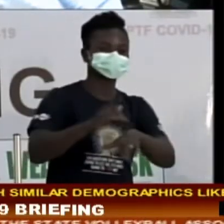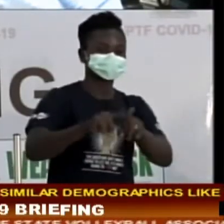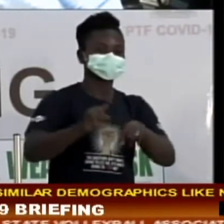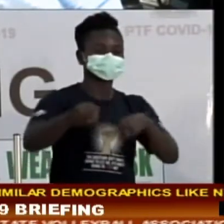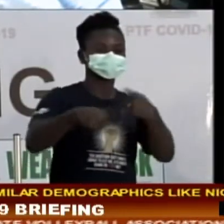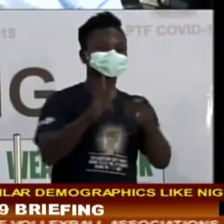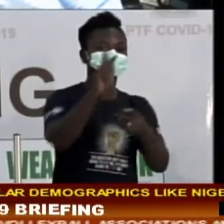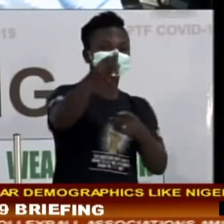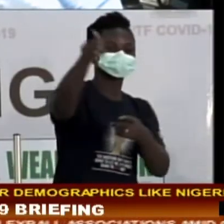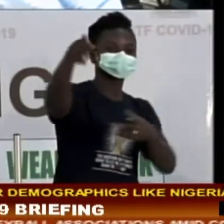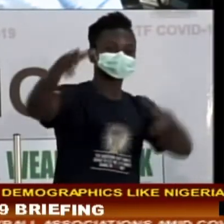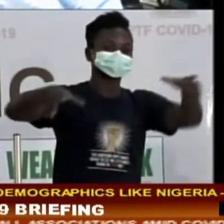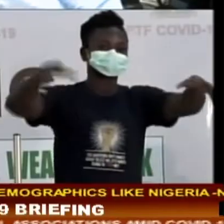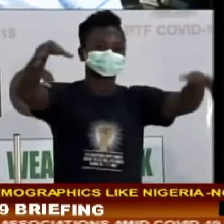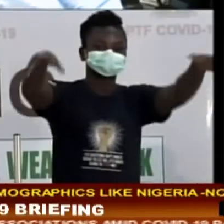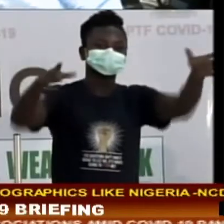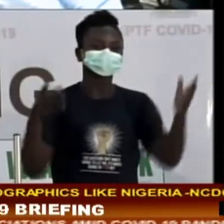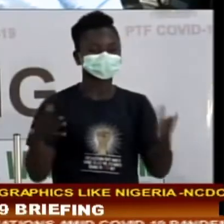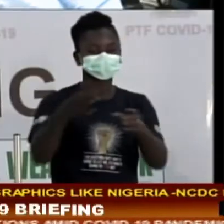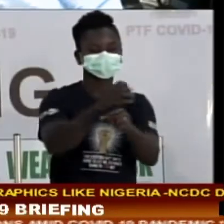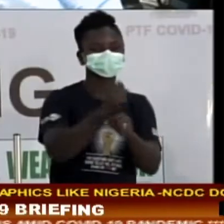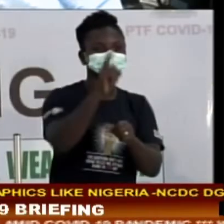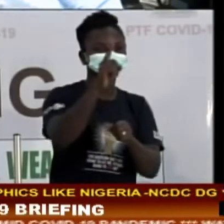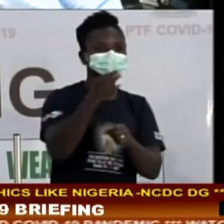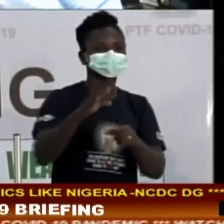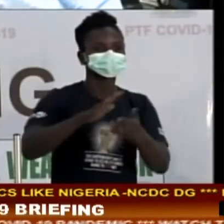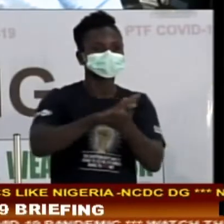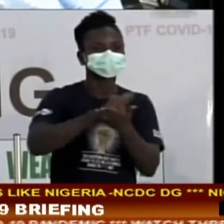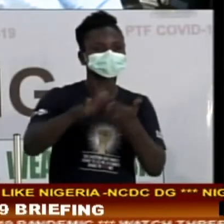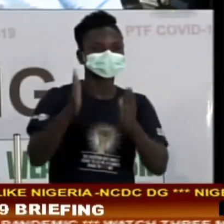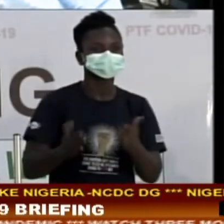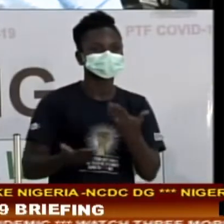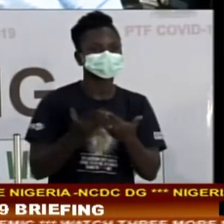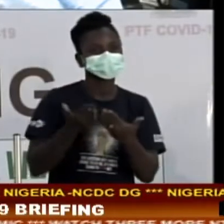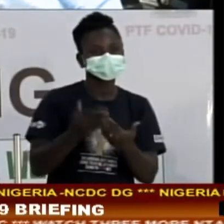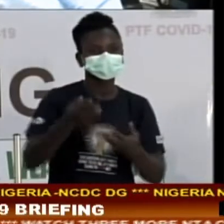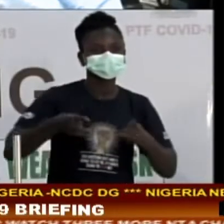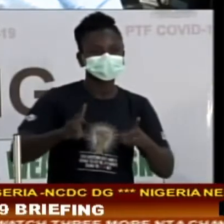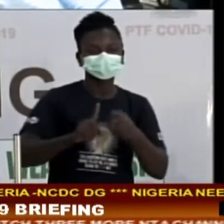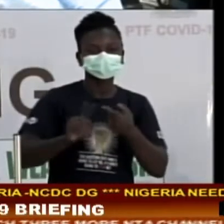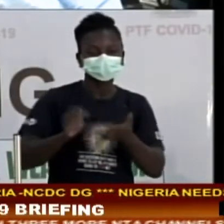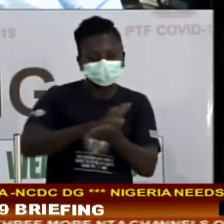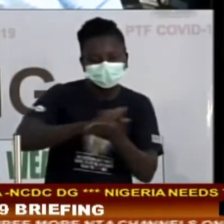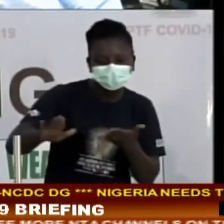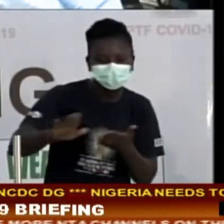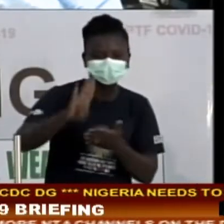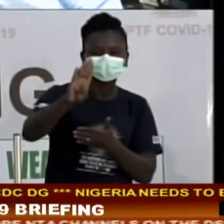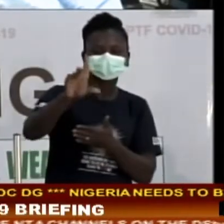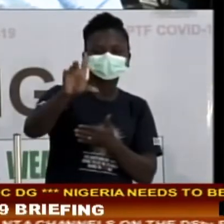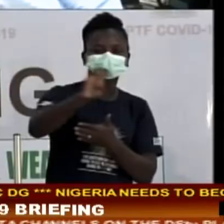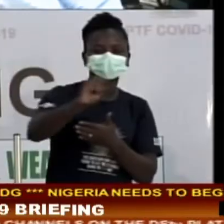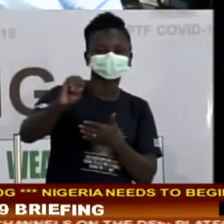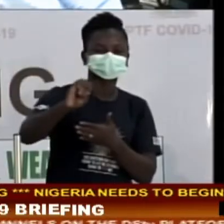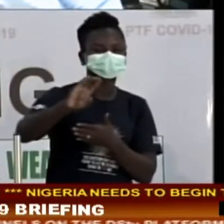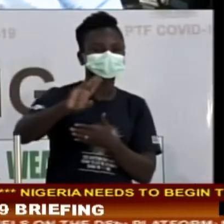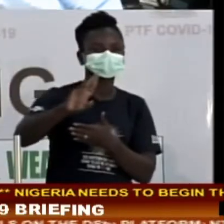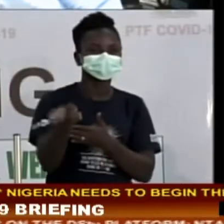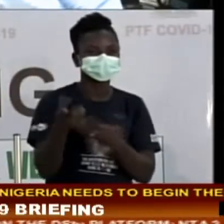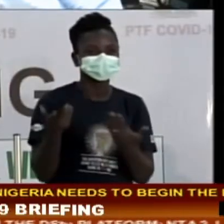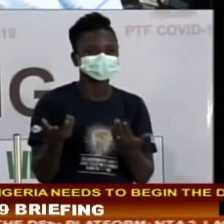cleaners uh the easiest thing is bleach the dilute bleach with about half a cup of bleach to one gallon of uh